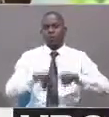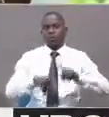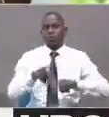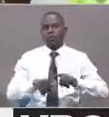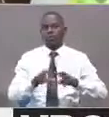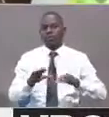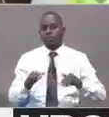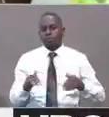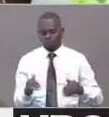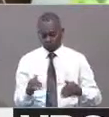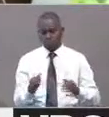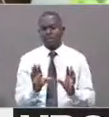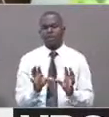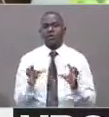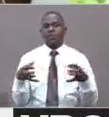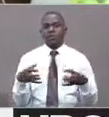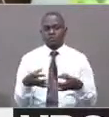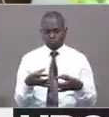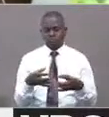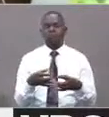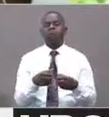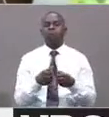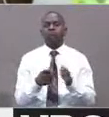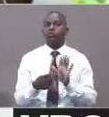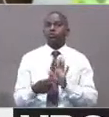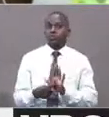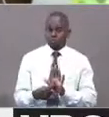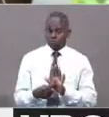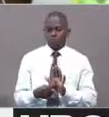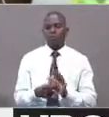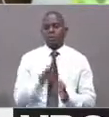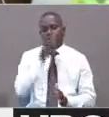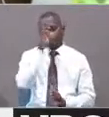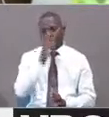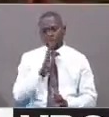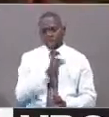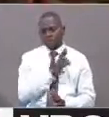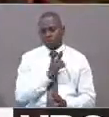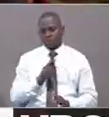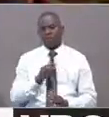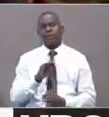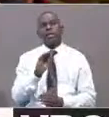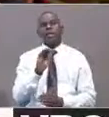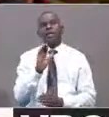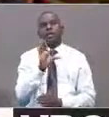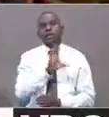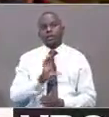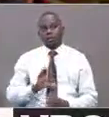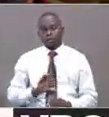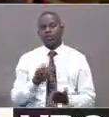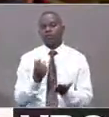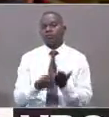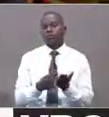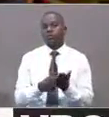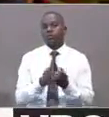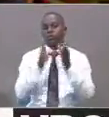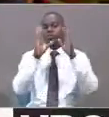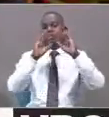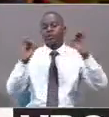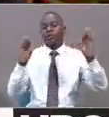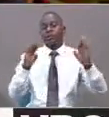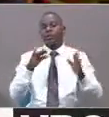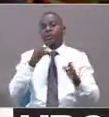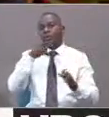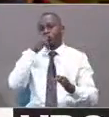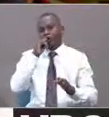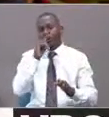of the undertaking of a good path exhibited by the Interreligious Council of Uganda, President Museveni says many countries are still